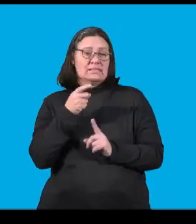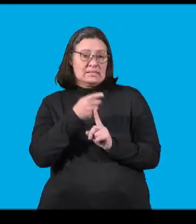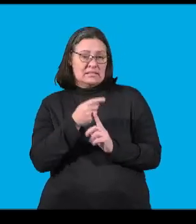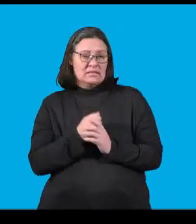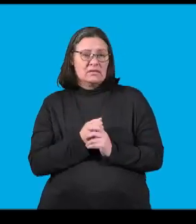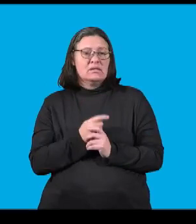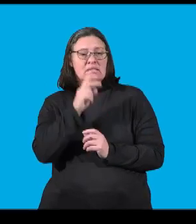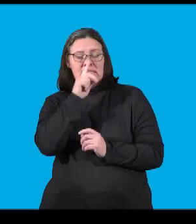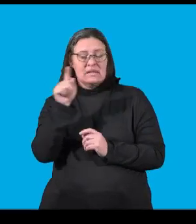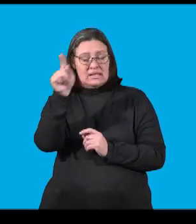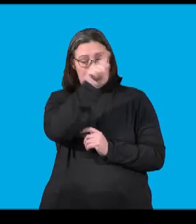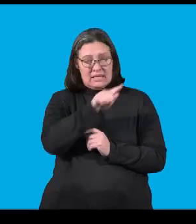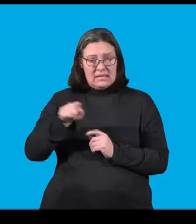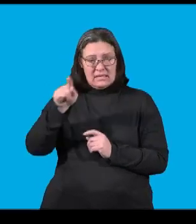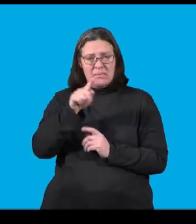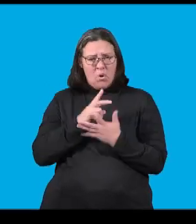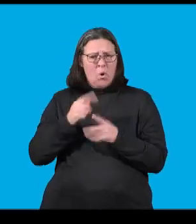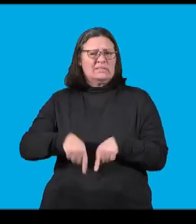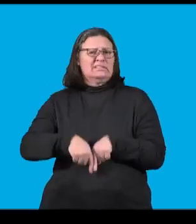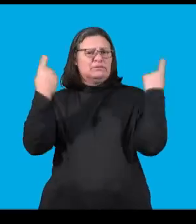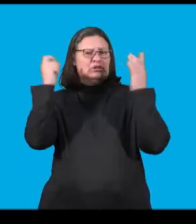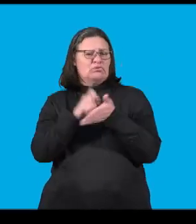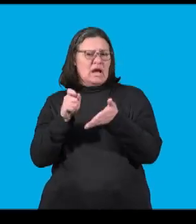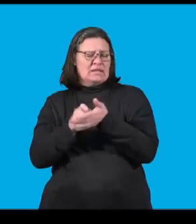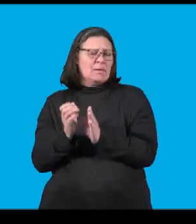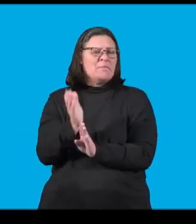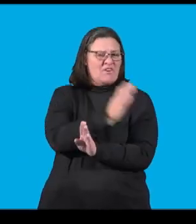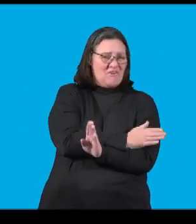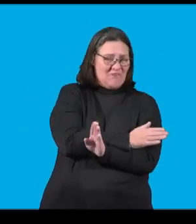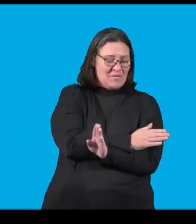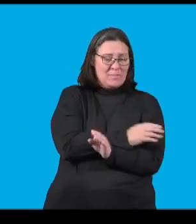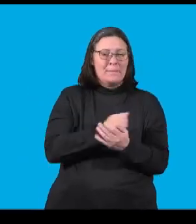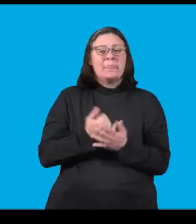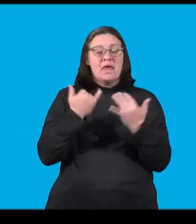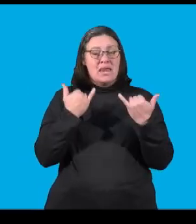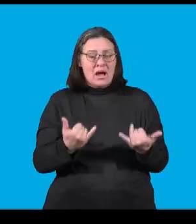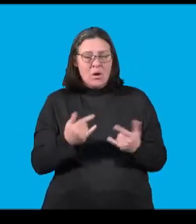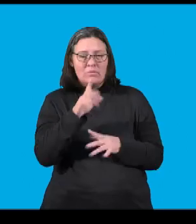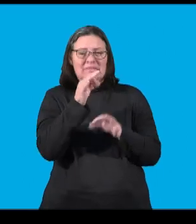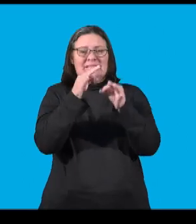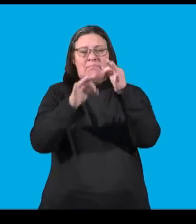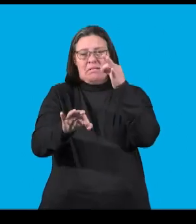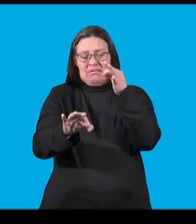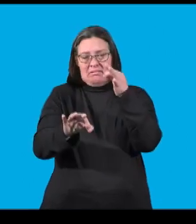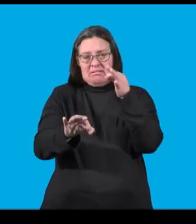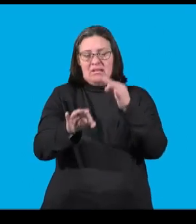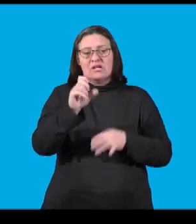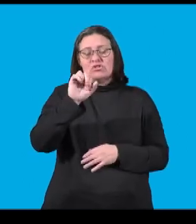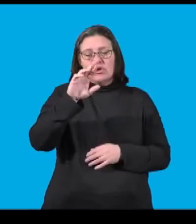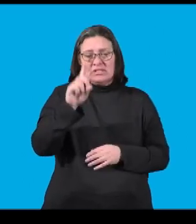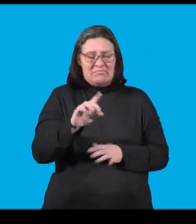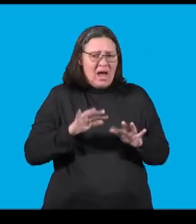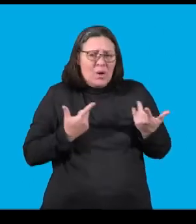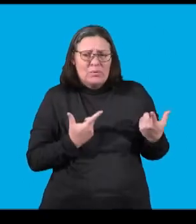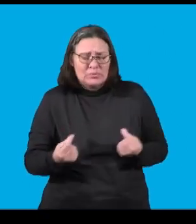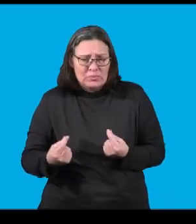The first thing we need to do, you see this one is written out a little bit differently than the previous one we did. We need to simplify this